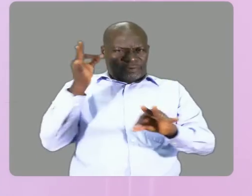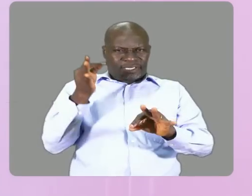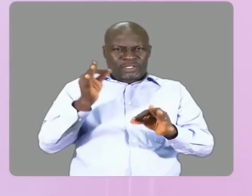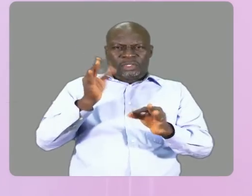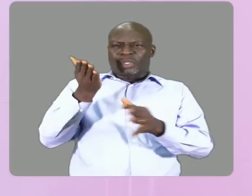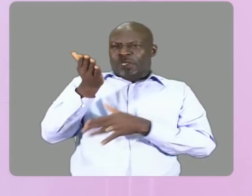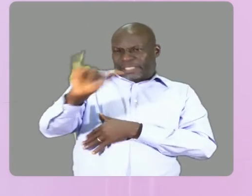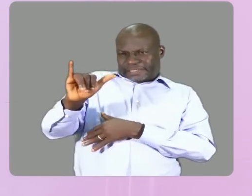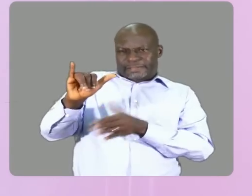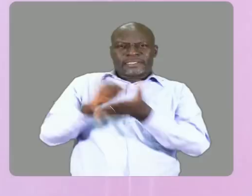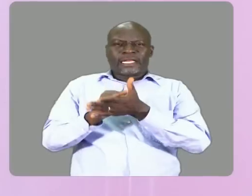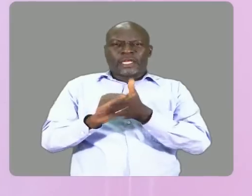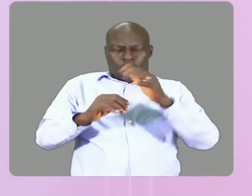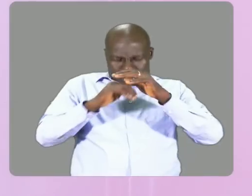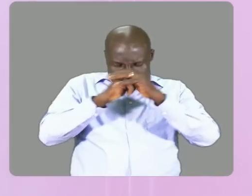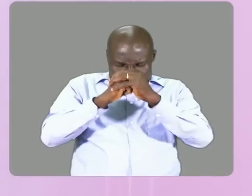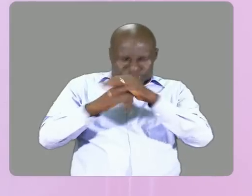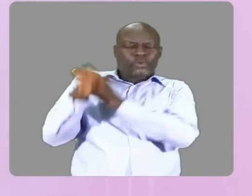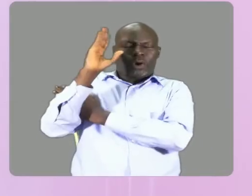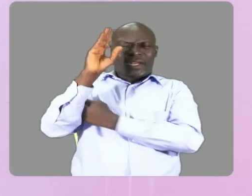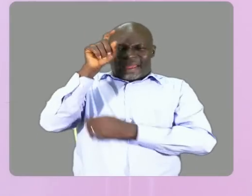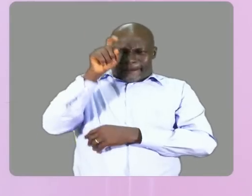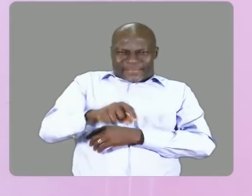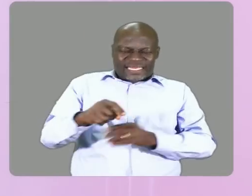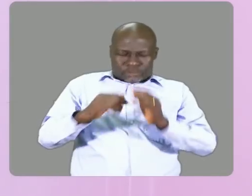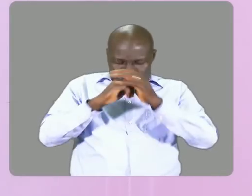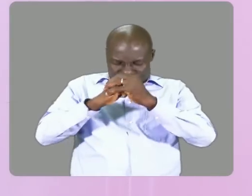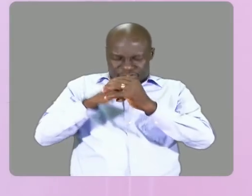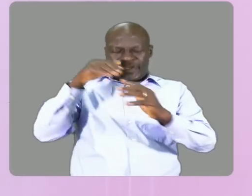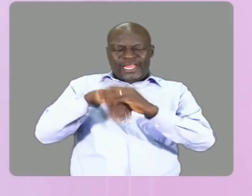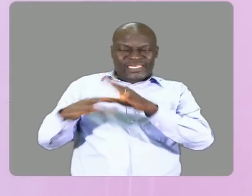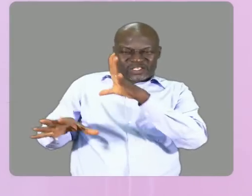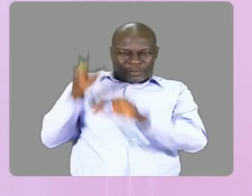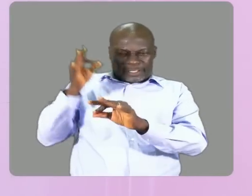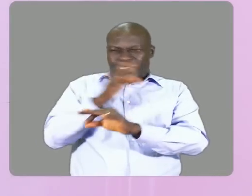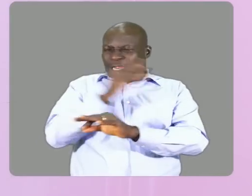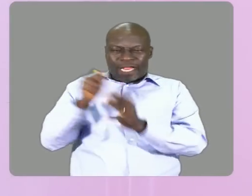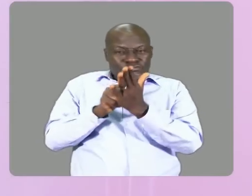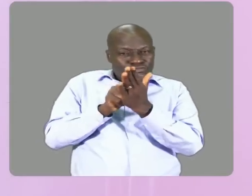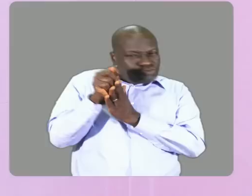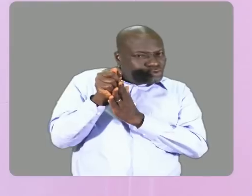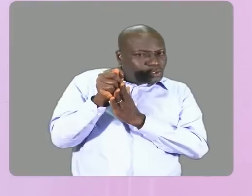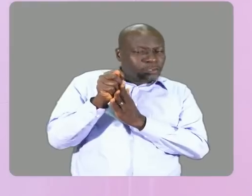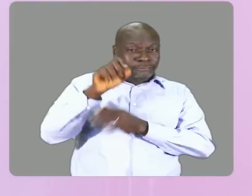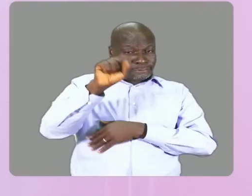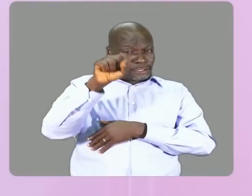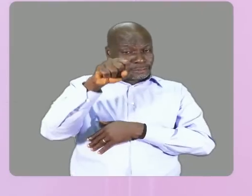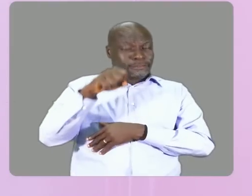him must worship him in spirit and in truth. Onyankopon eye